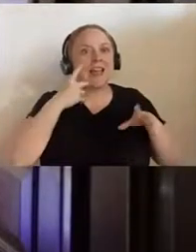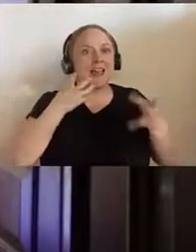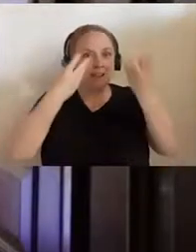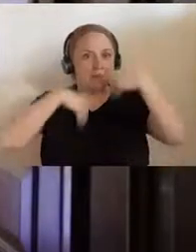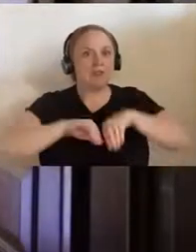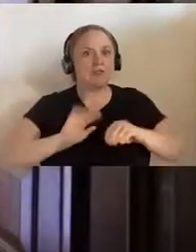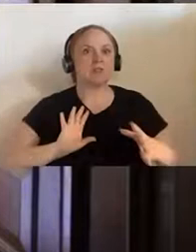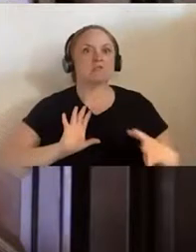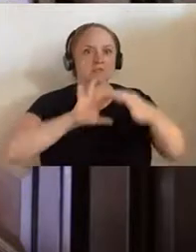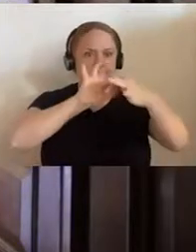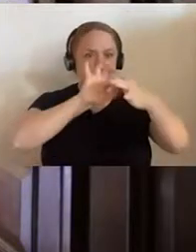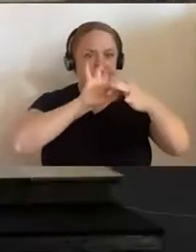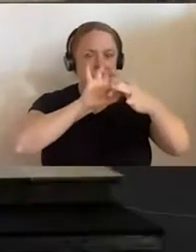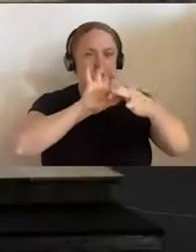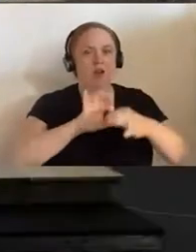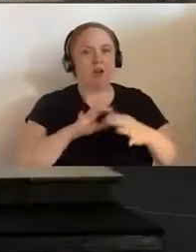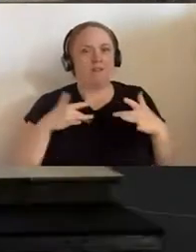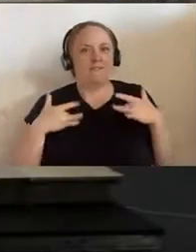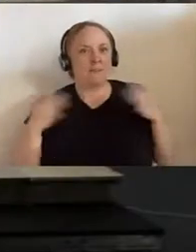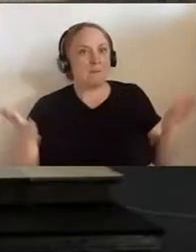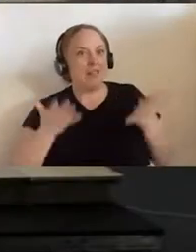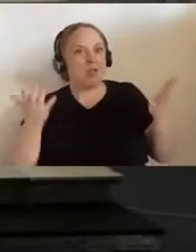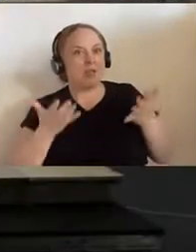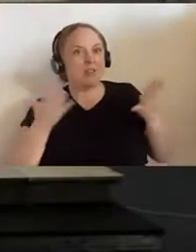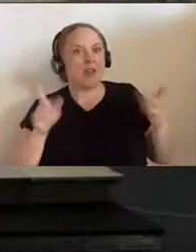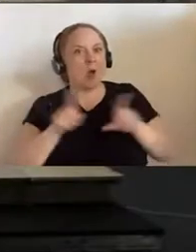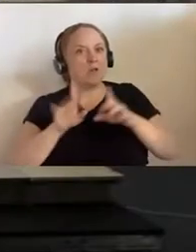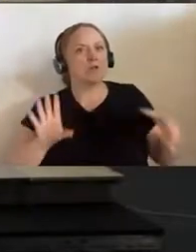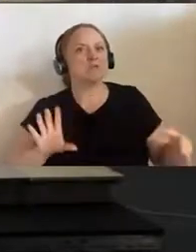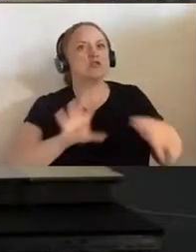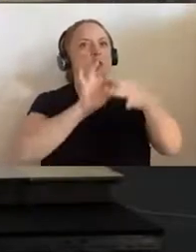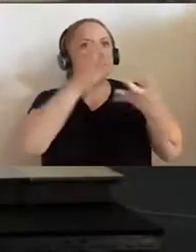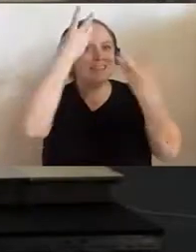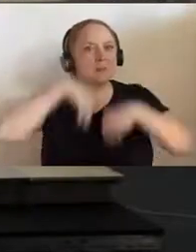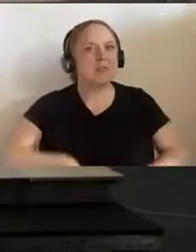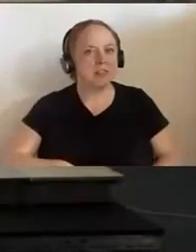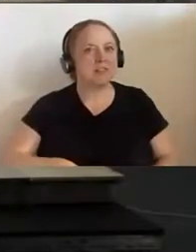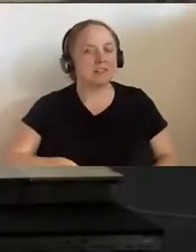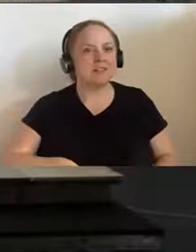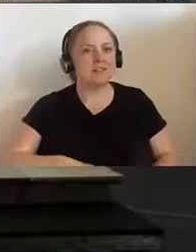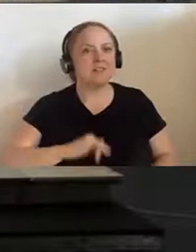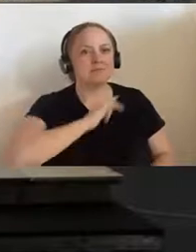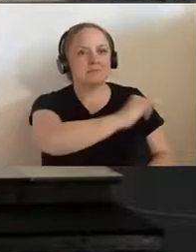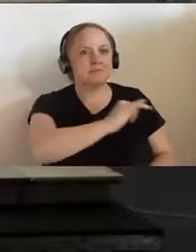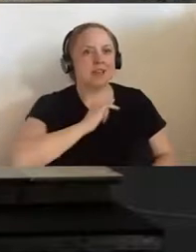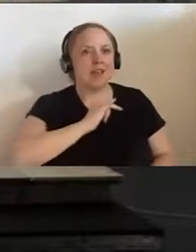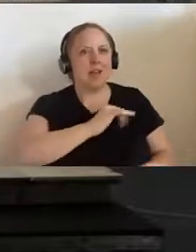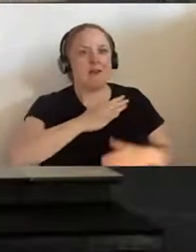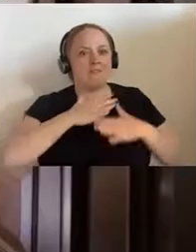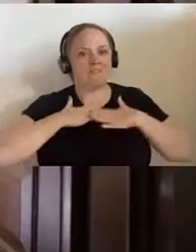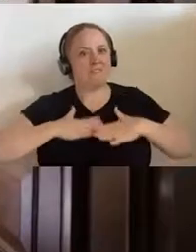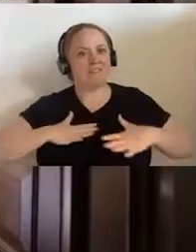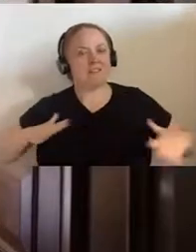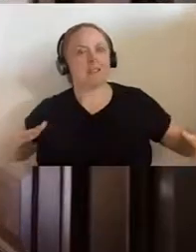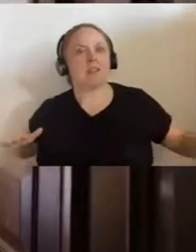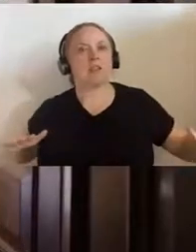connection, of playfulness, but also of a joint experience that somehow managed to physically cross the